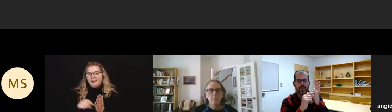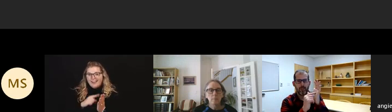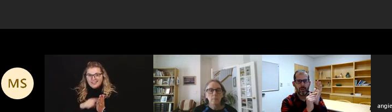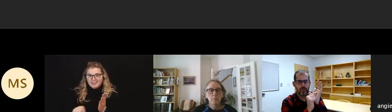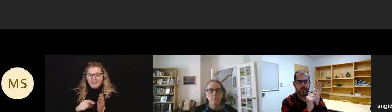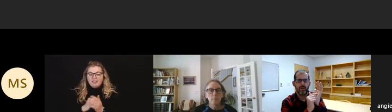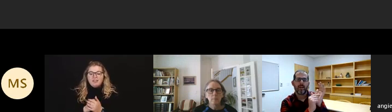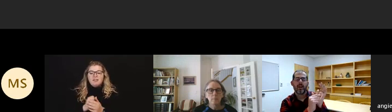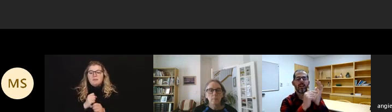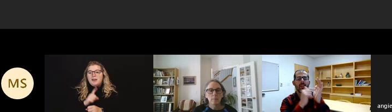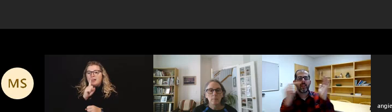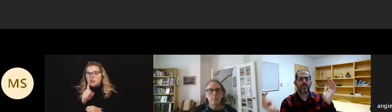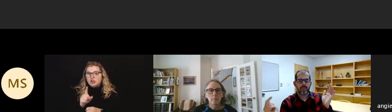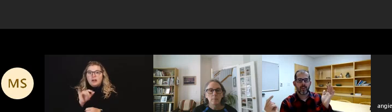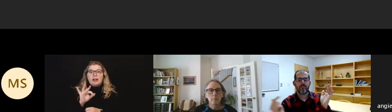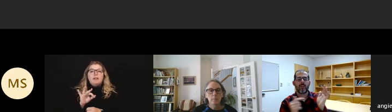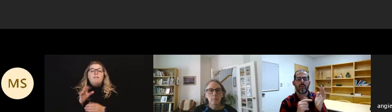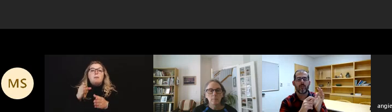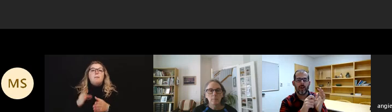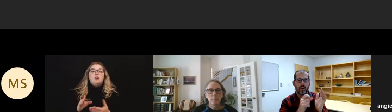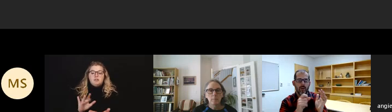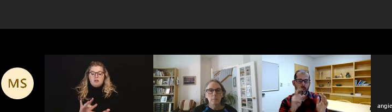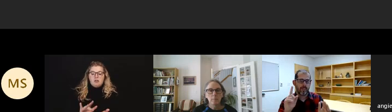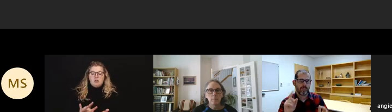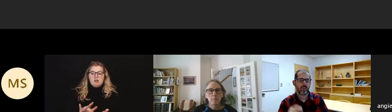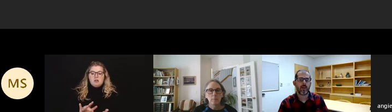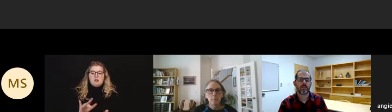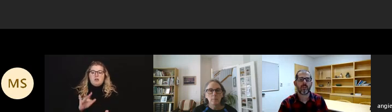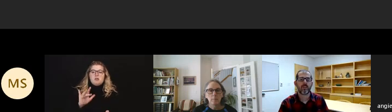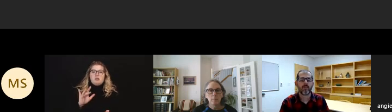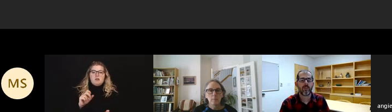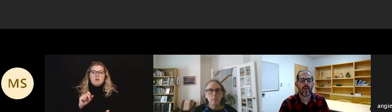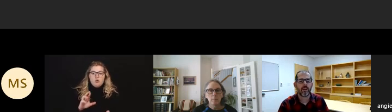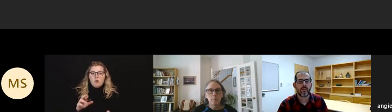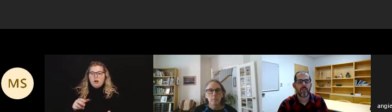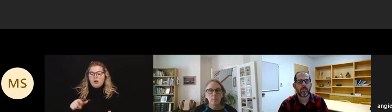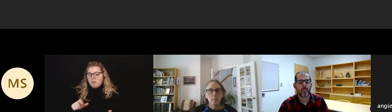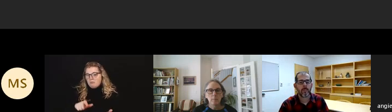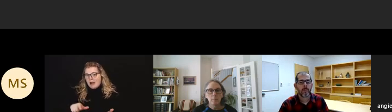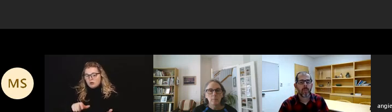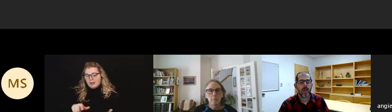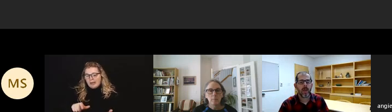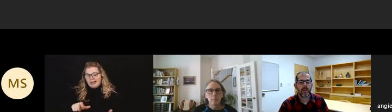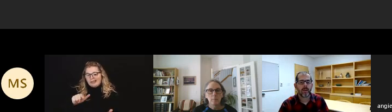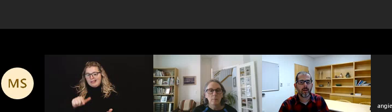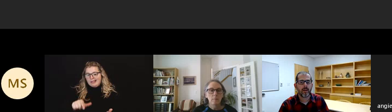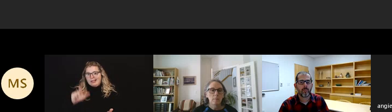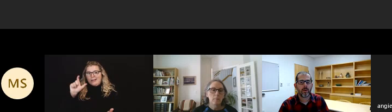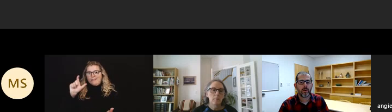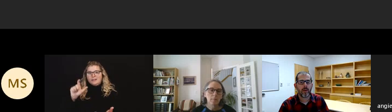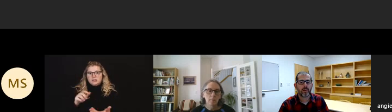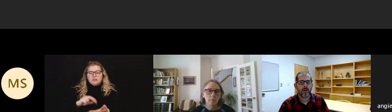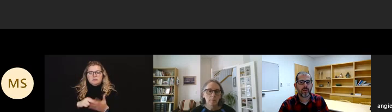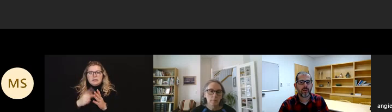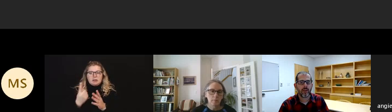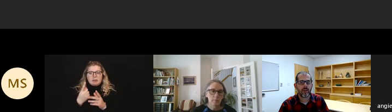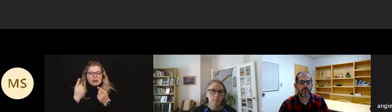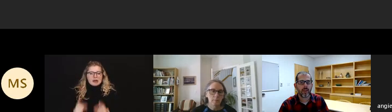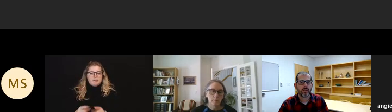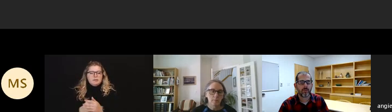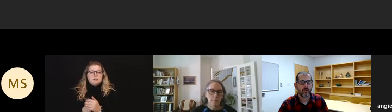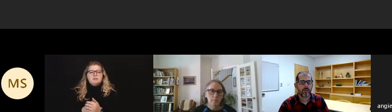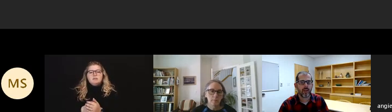that things occur when the user lifts their finger or lifts their mouse cursor or that kind of thing. And pointer